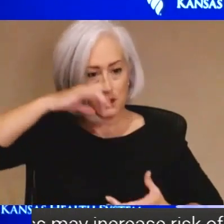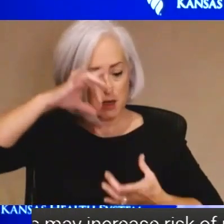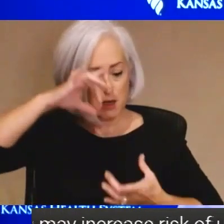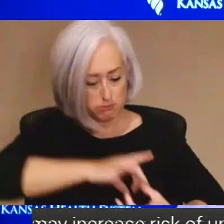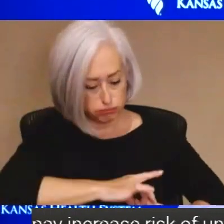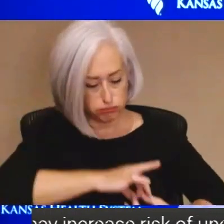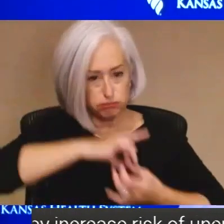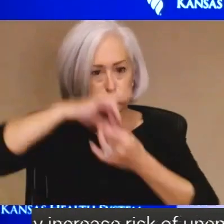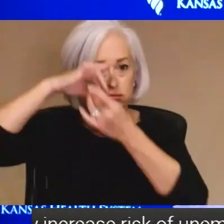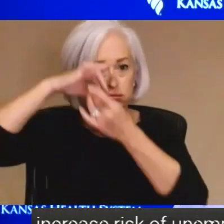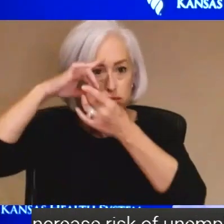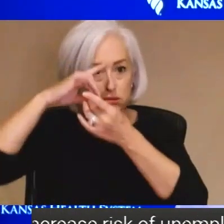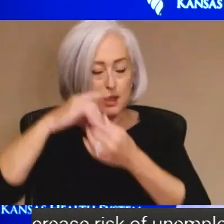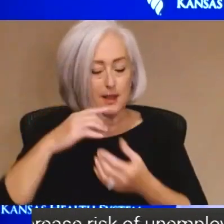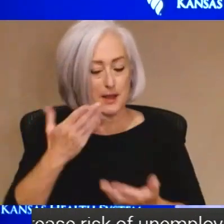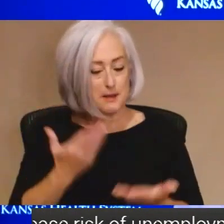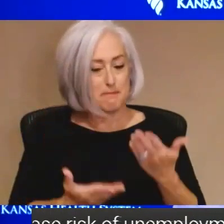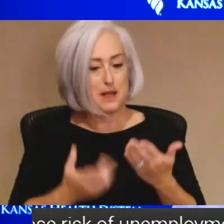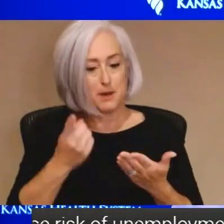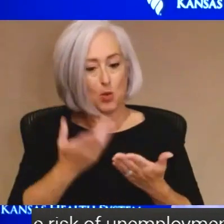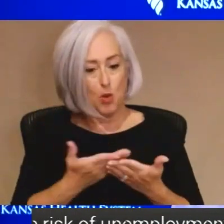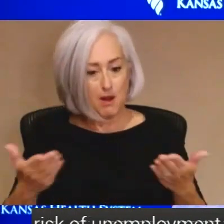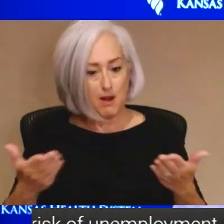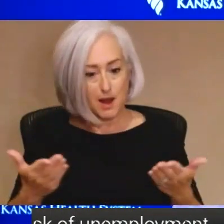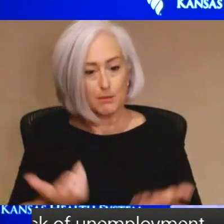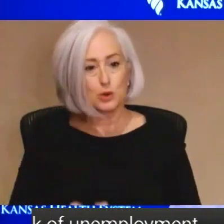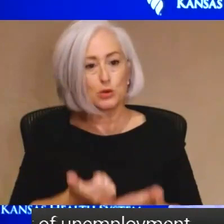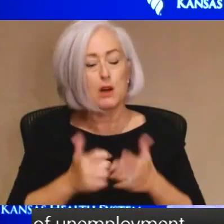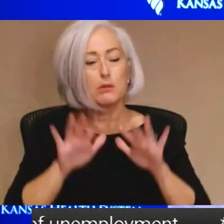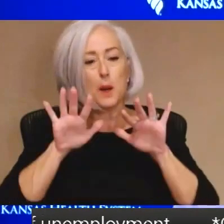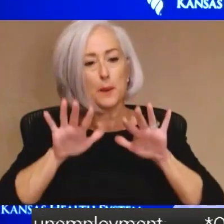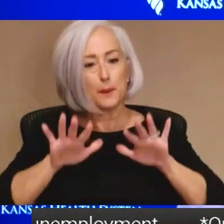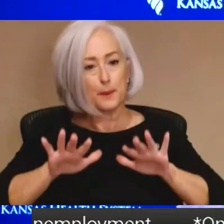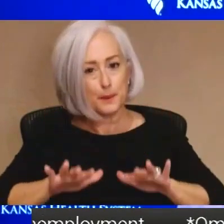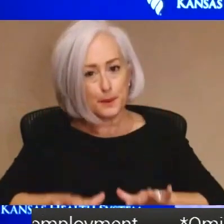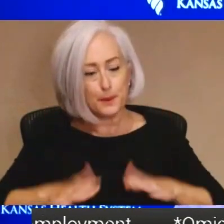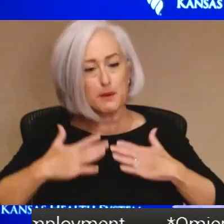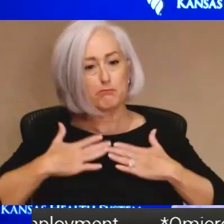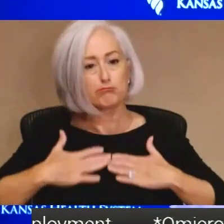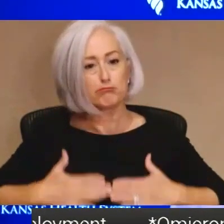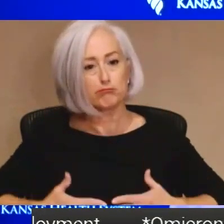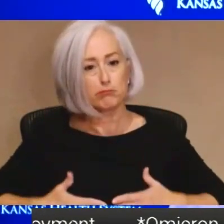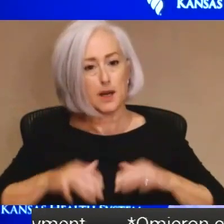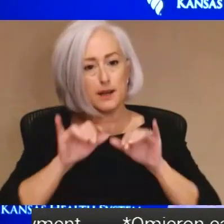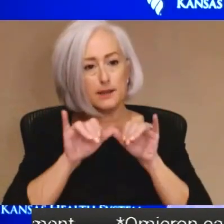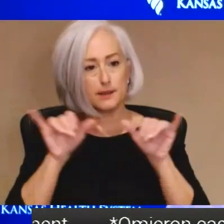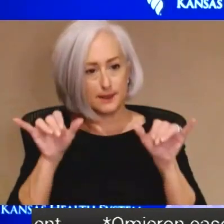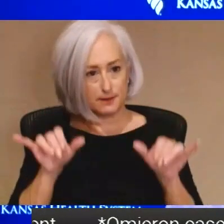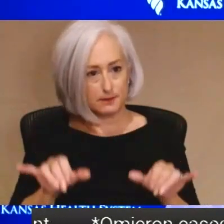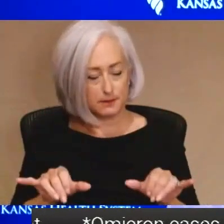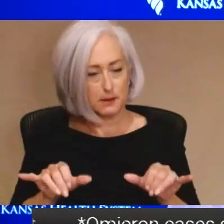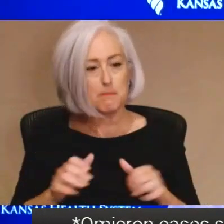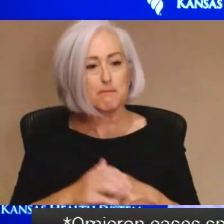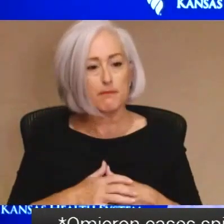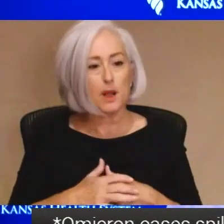one technique to help calm the system down. But we know things like that are taught